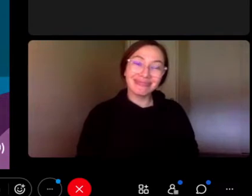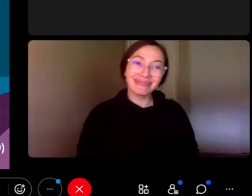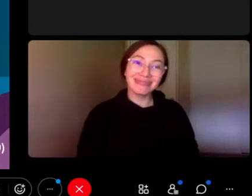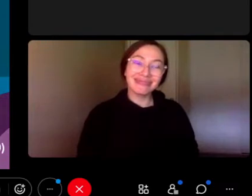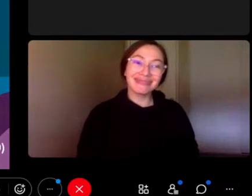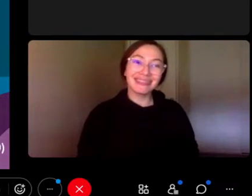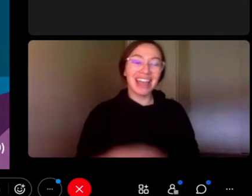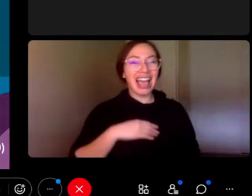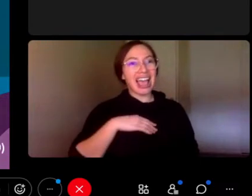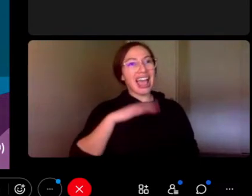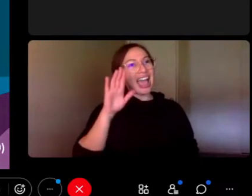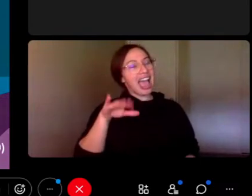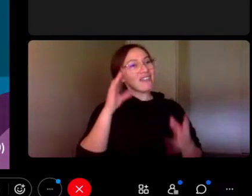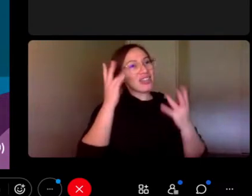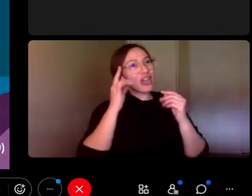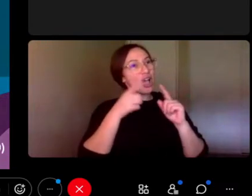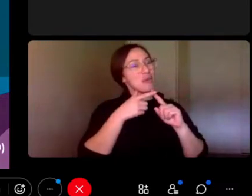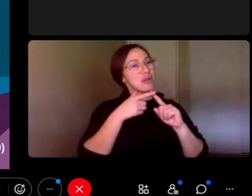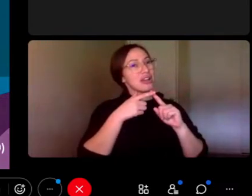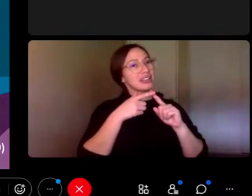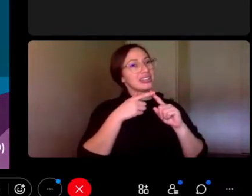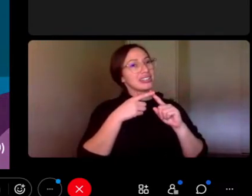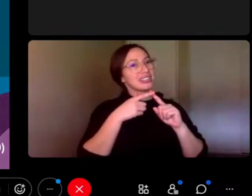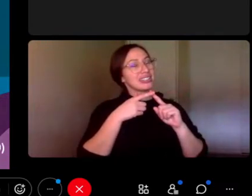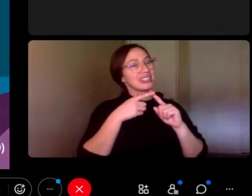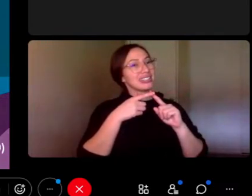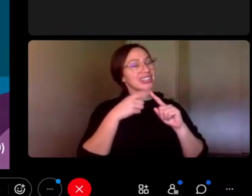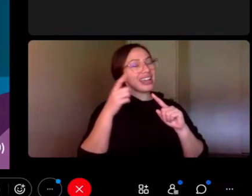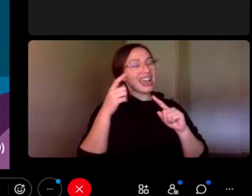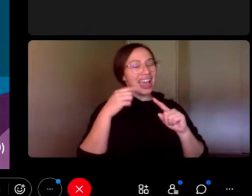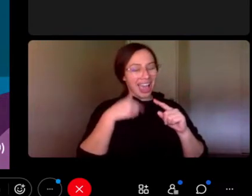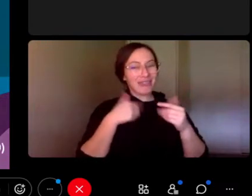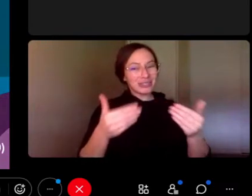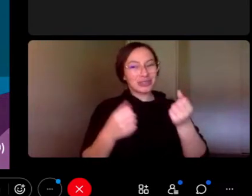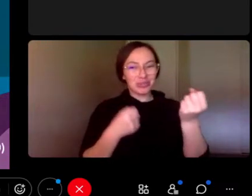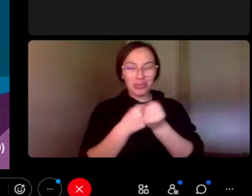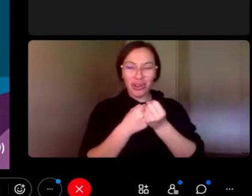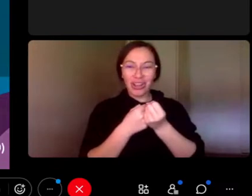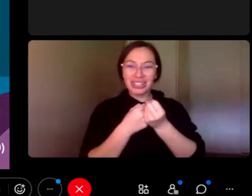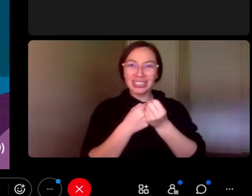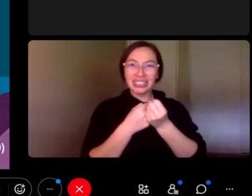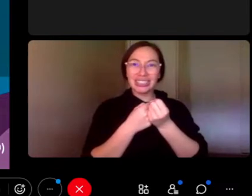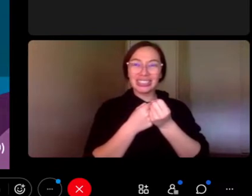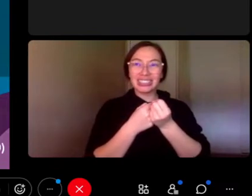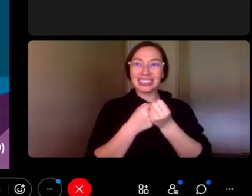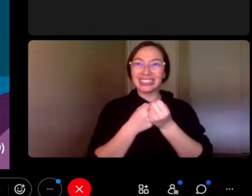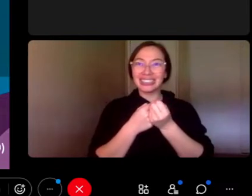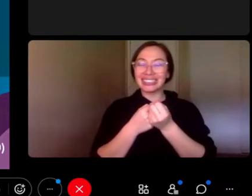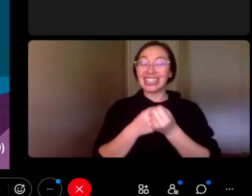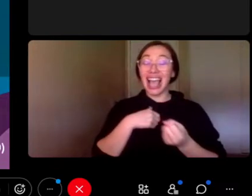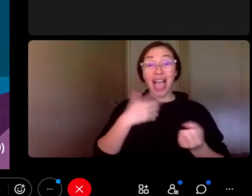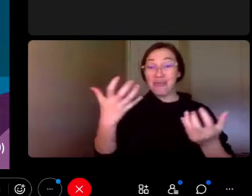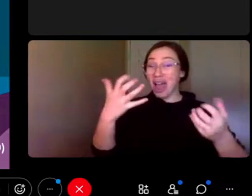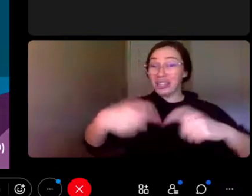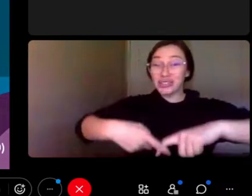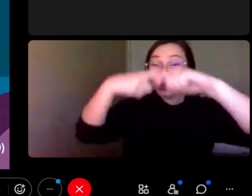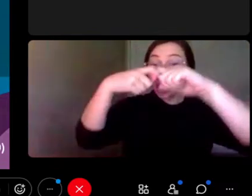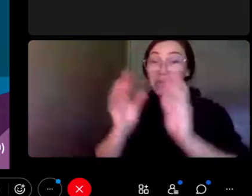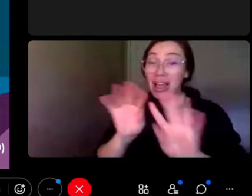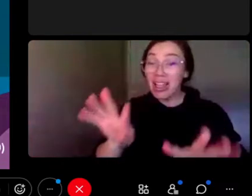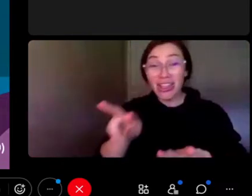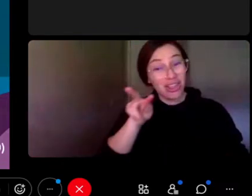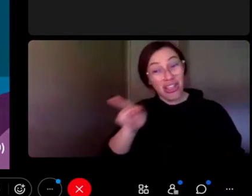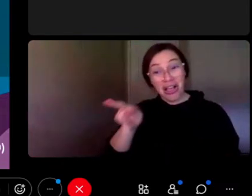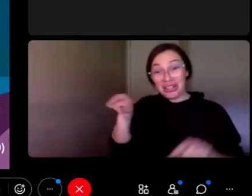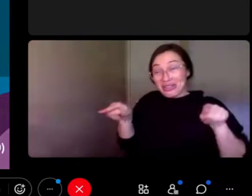way. I'm going to support this issue. And she came in opposed to something. And I wanted to stop the meeting and just say, everybody, look what just happened. This